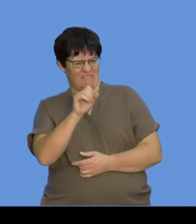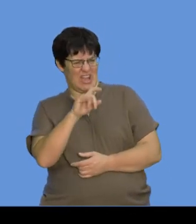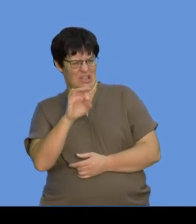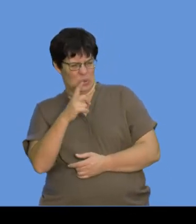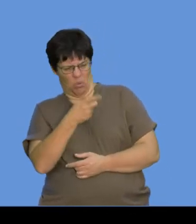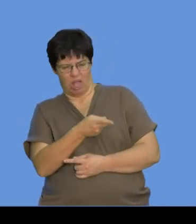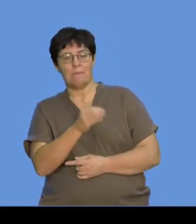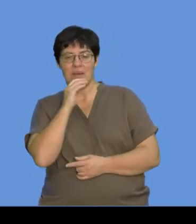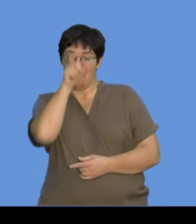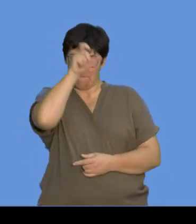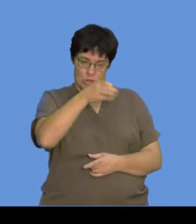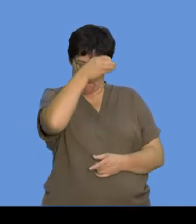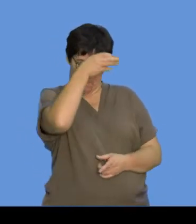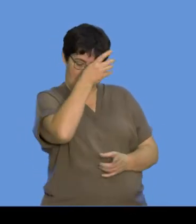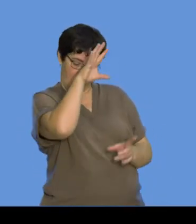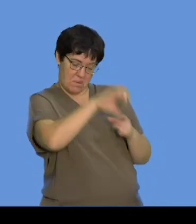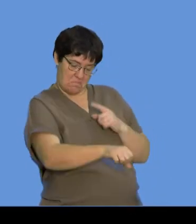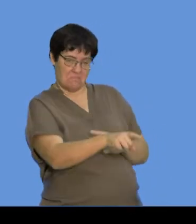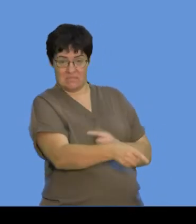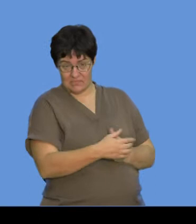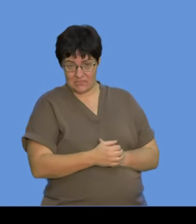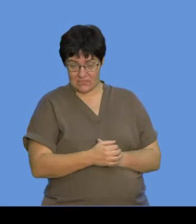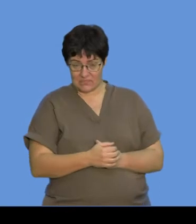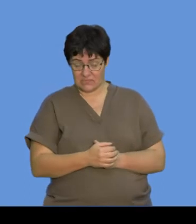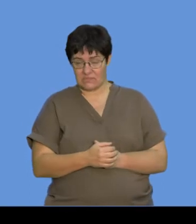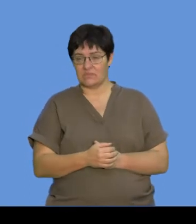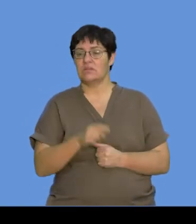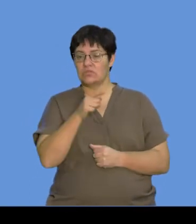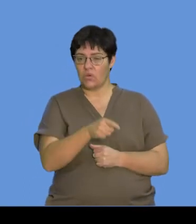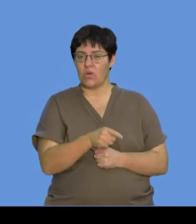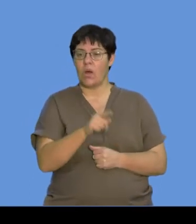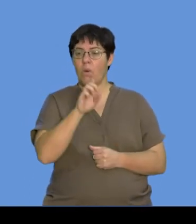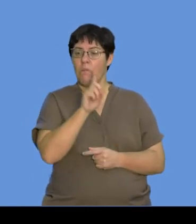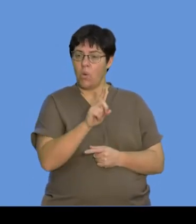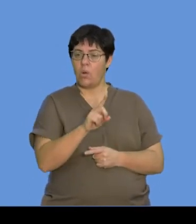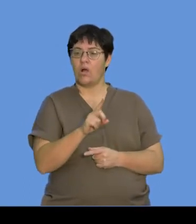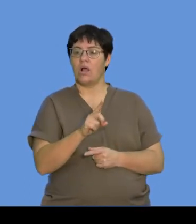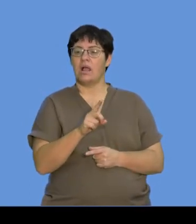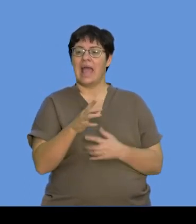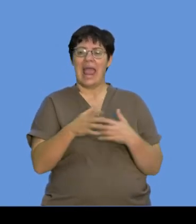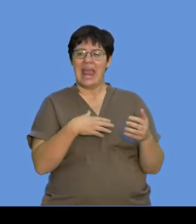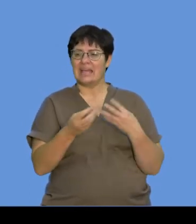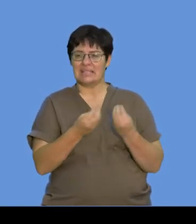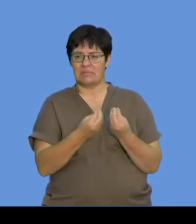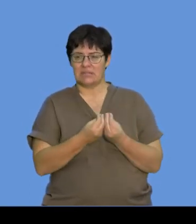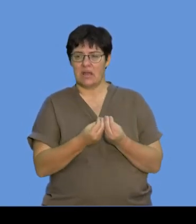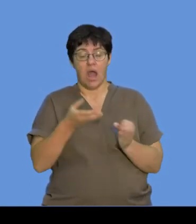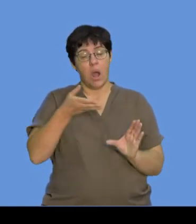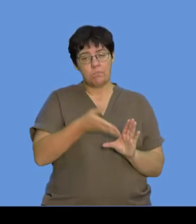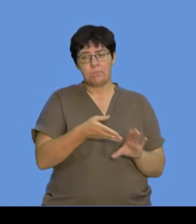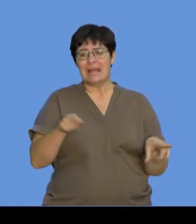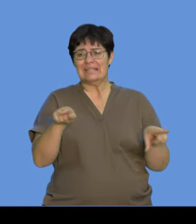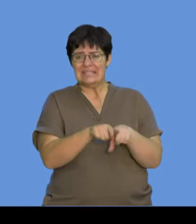the same, okay? So a mole of any substance contains the same number of particles, okay? 1